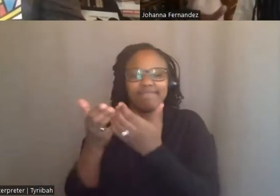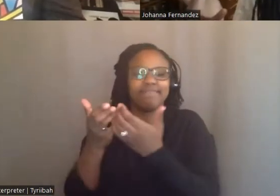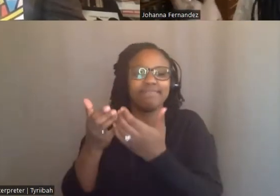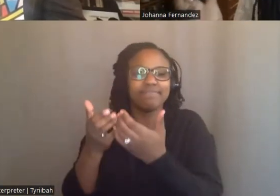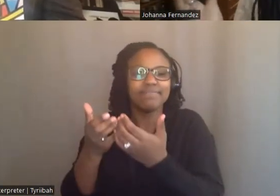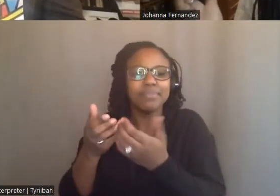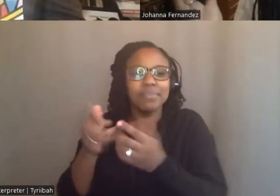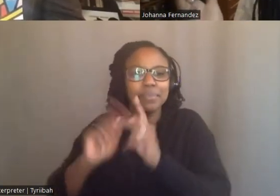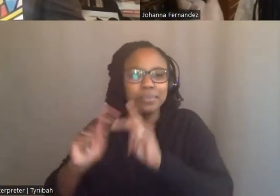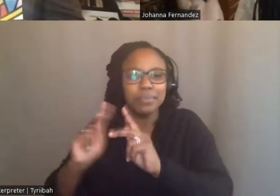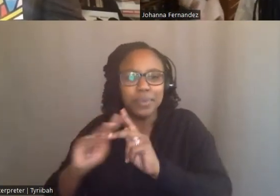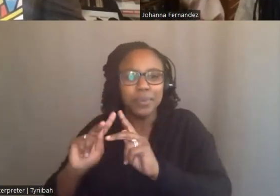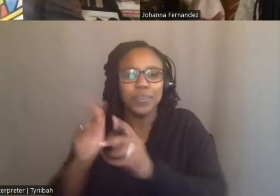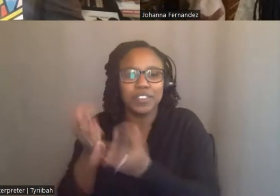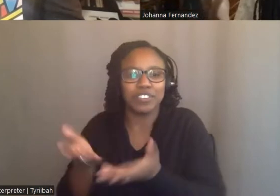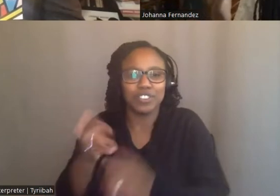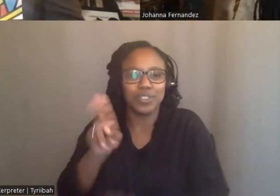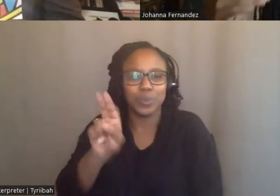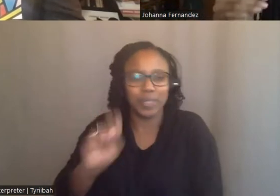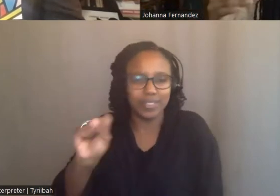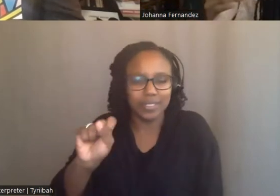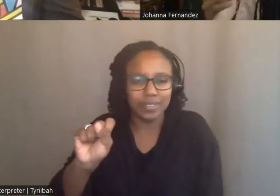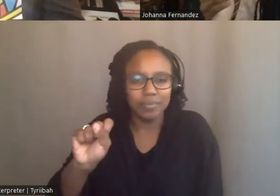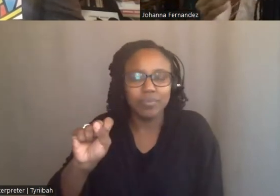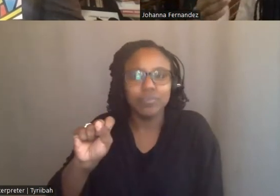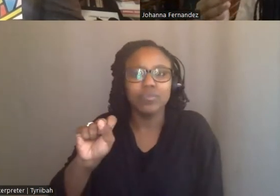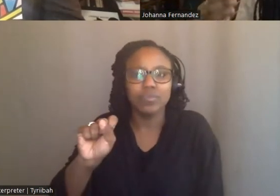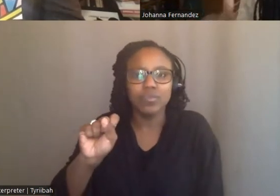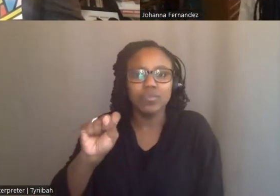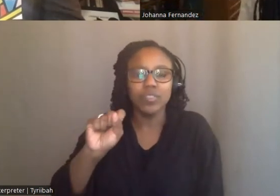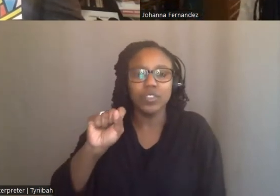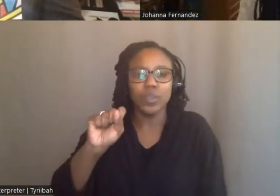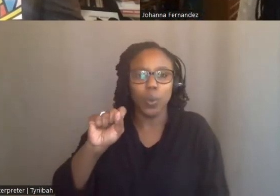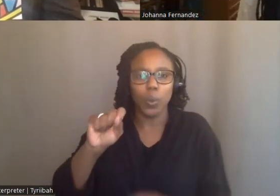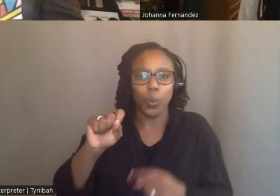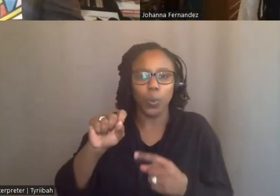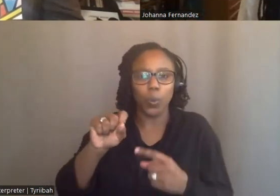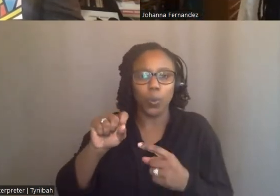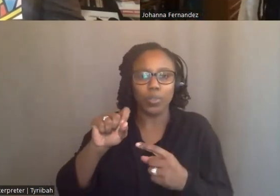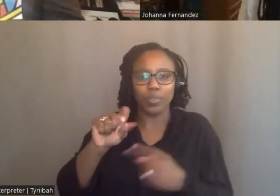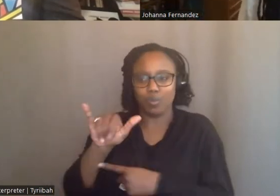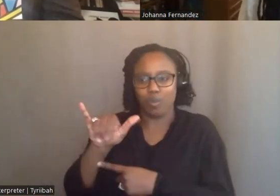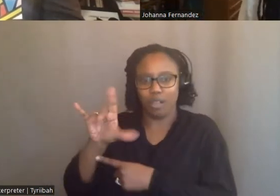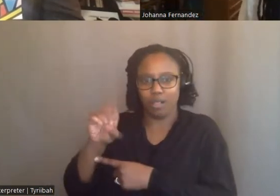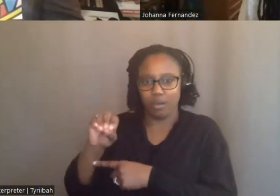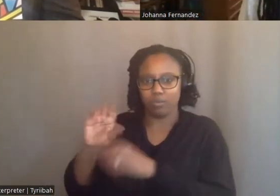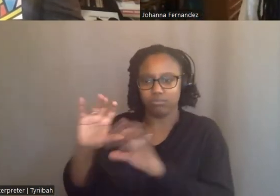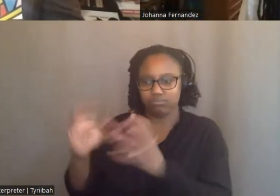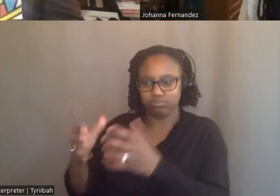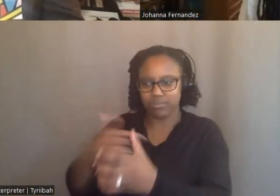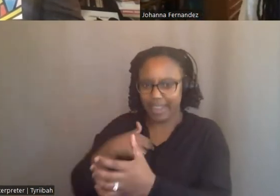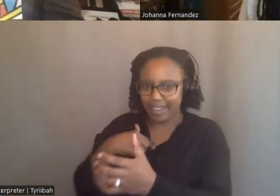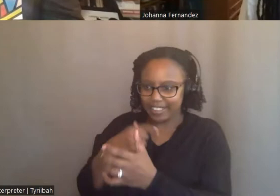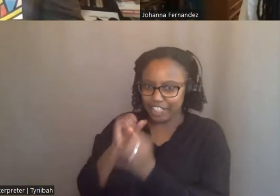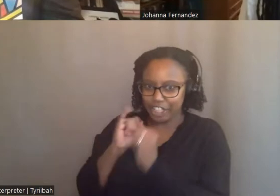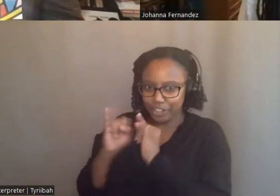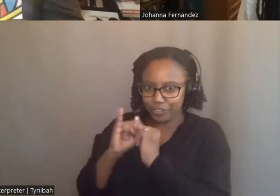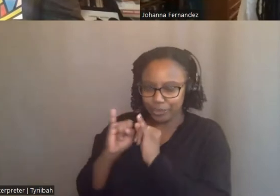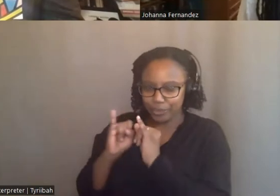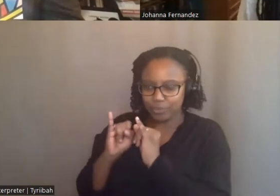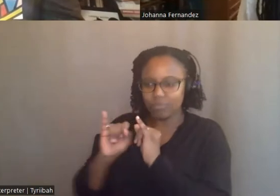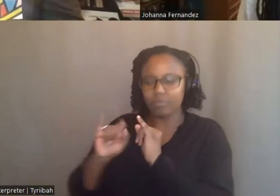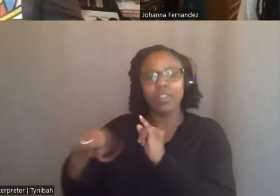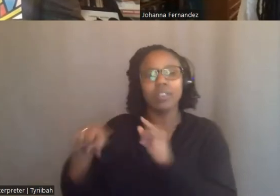That's where we got. And when I interviewed the Young Lords, they said that Fred Hampton